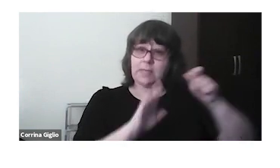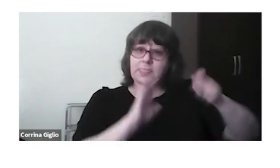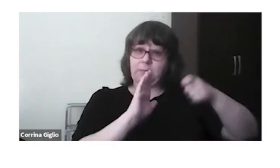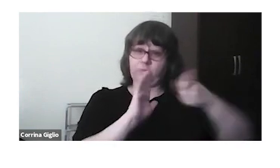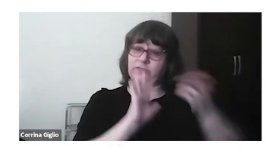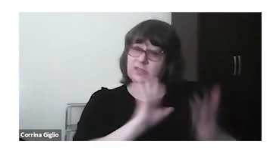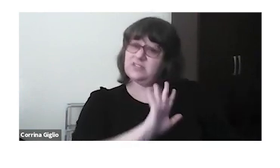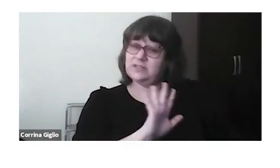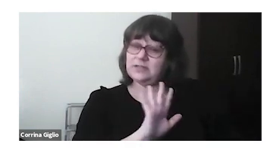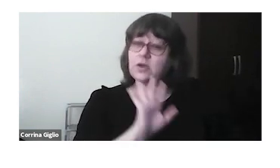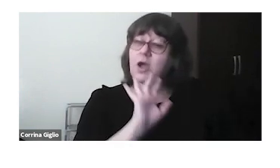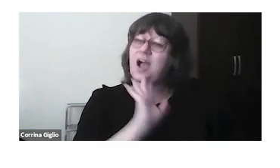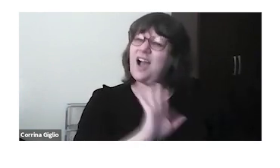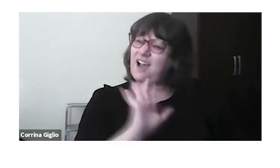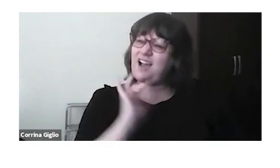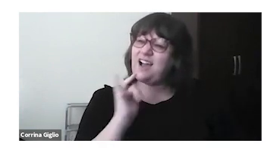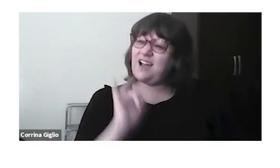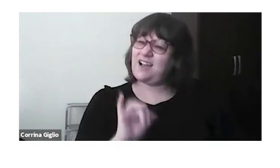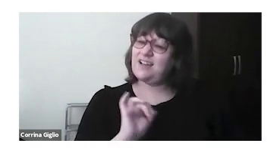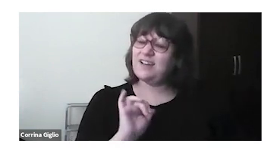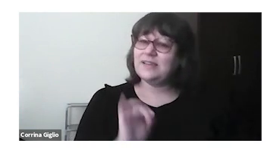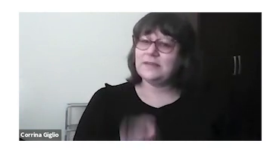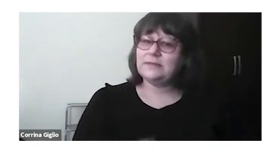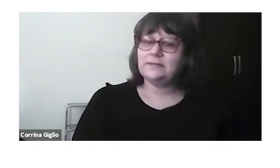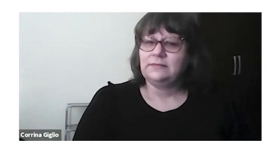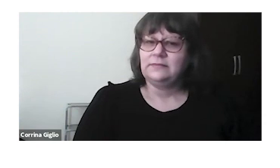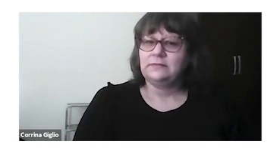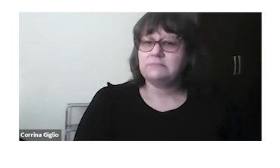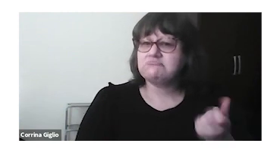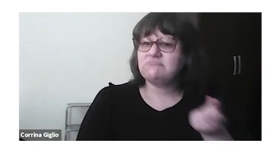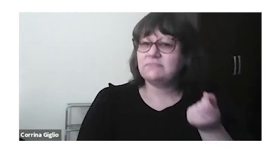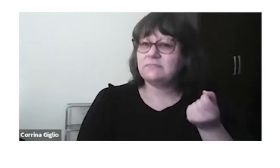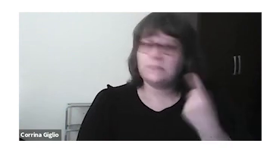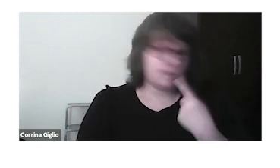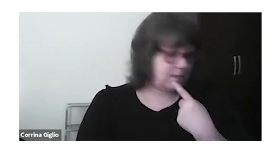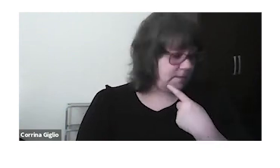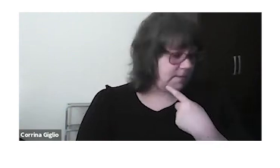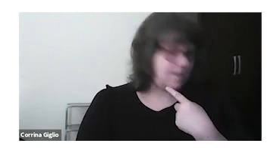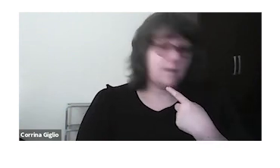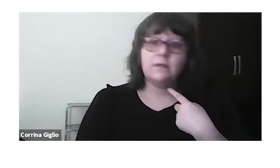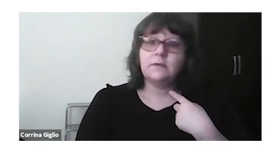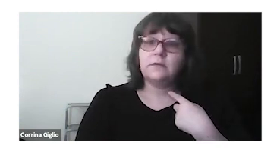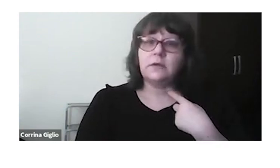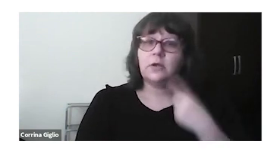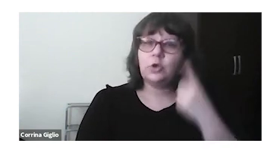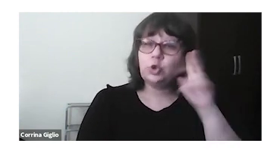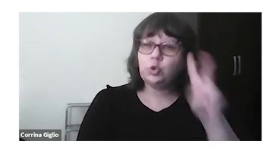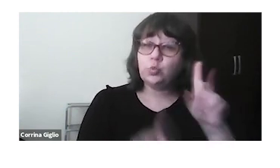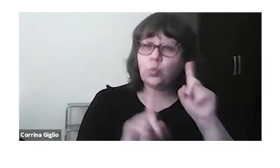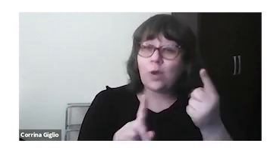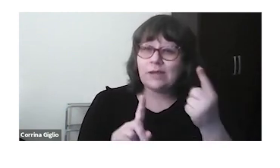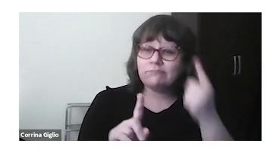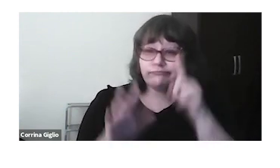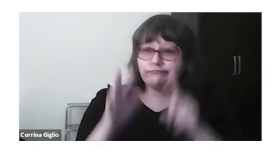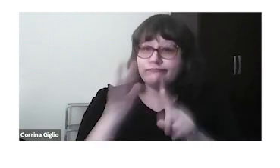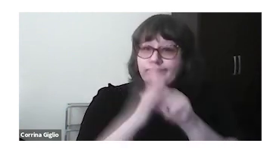So again, there's, you know, one thing that you see is like